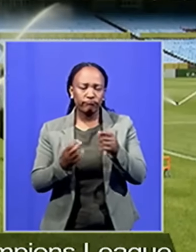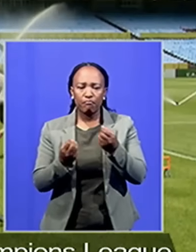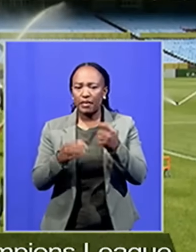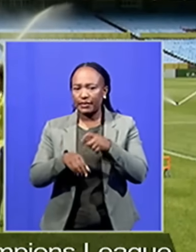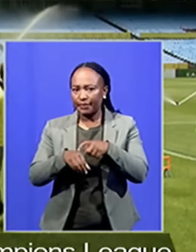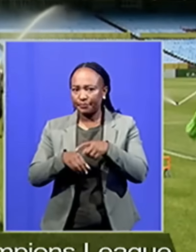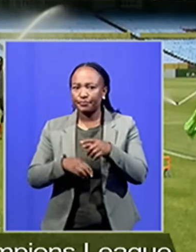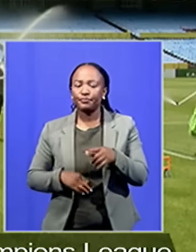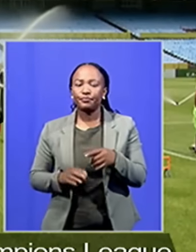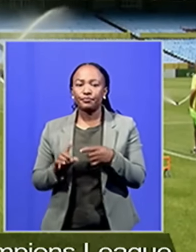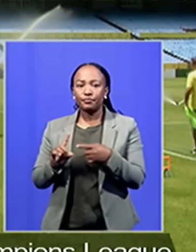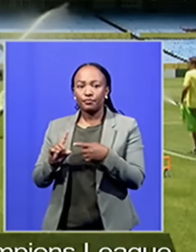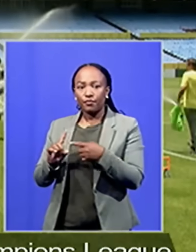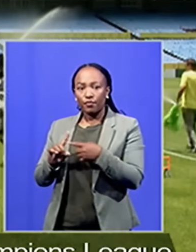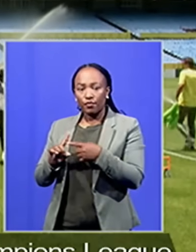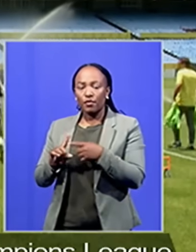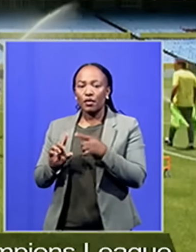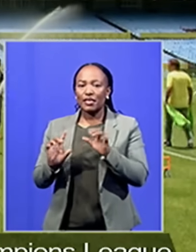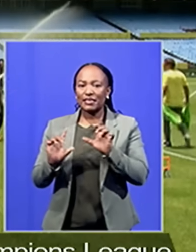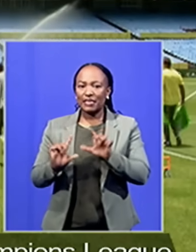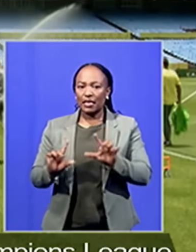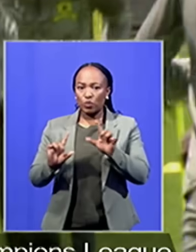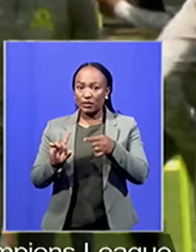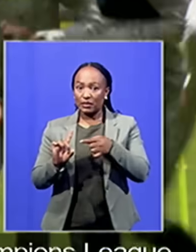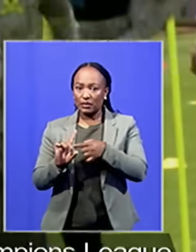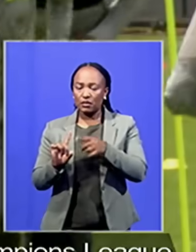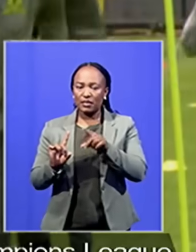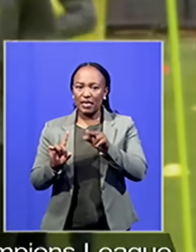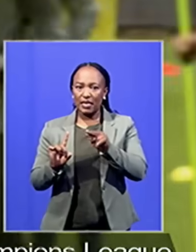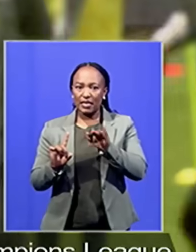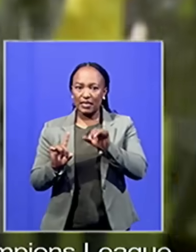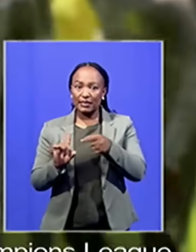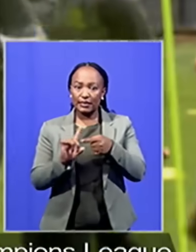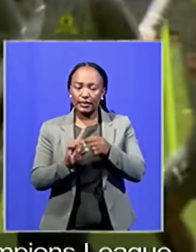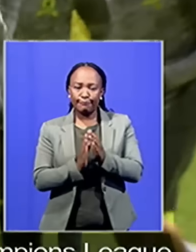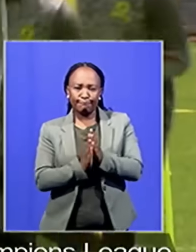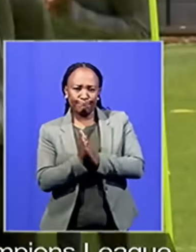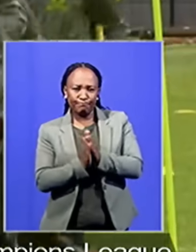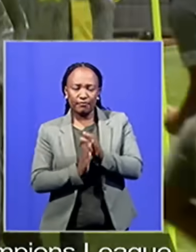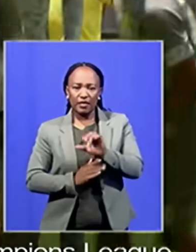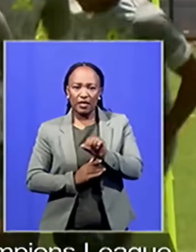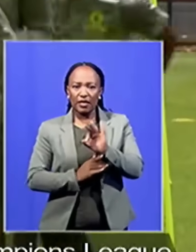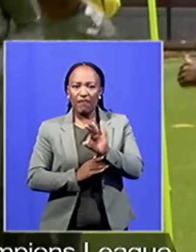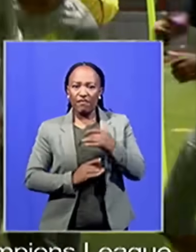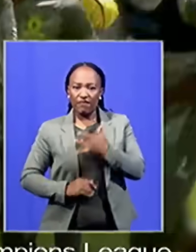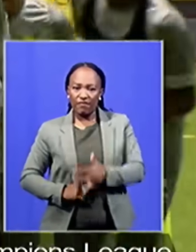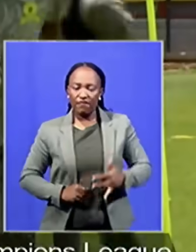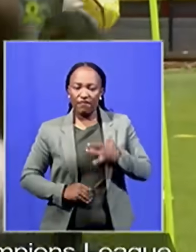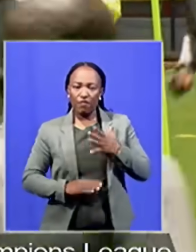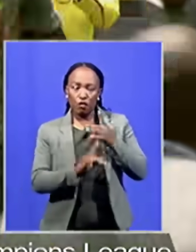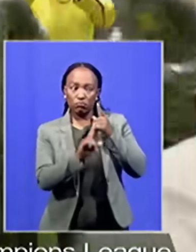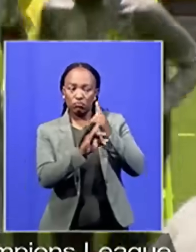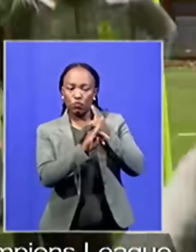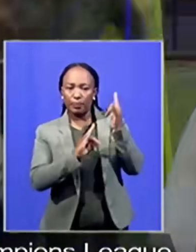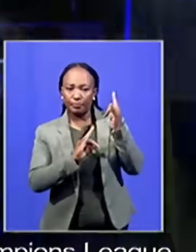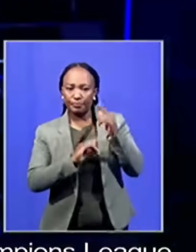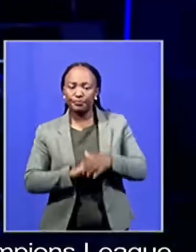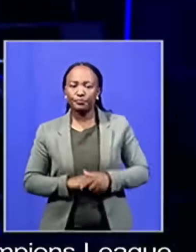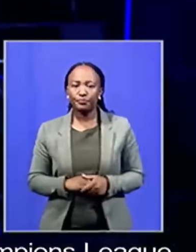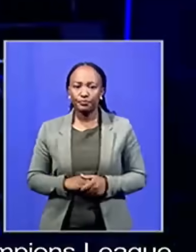Ditaba intensity betebane sa Sundowns le Dennis Onyango o re ba ikemiseditse ho hapa mohope wa CAF Champions League sehleng sena.